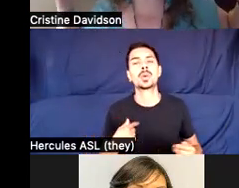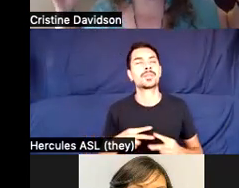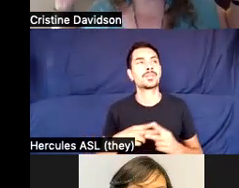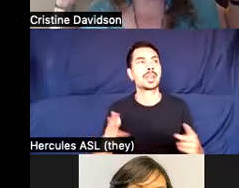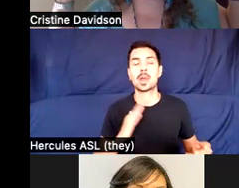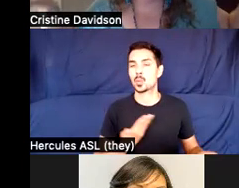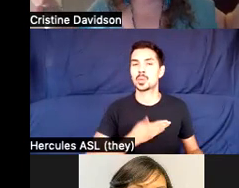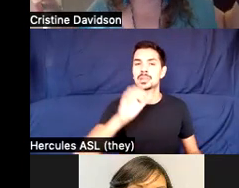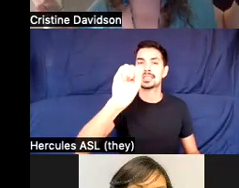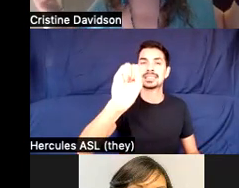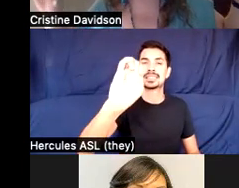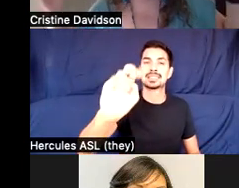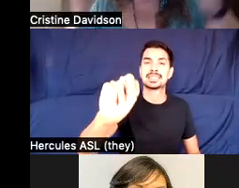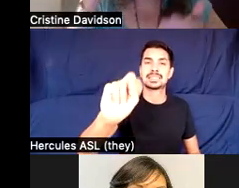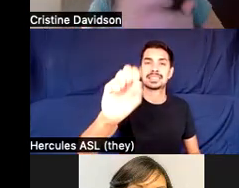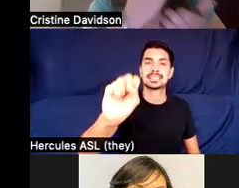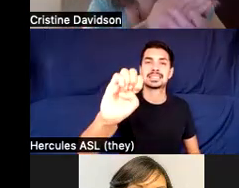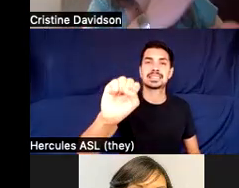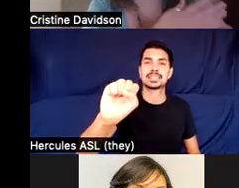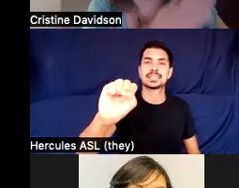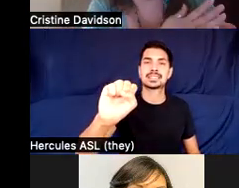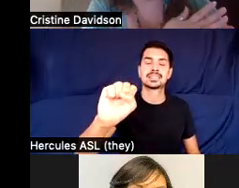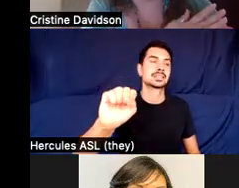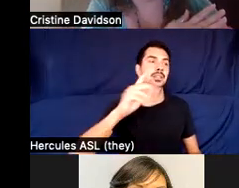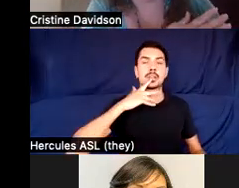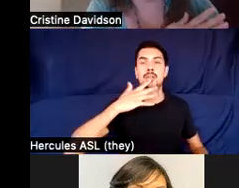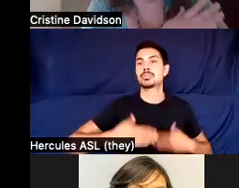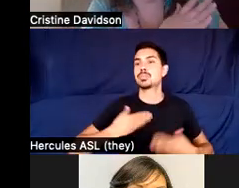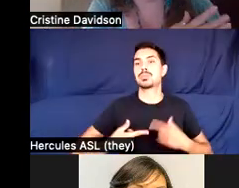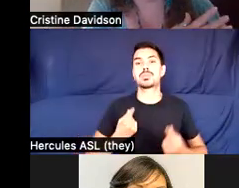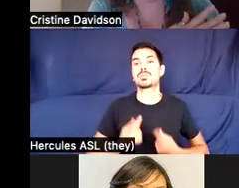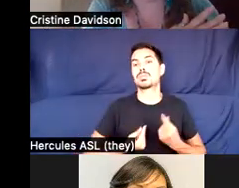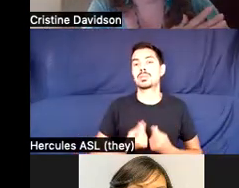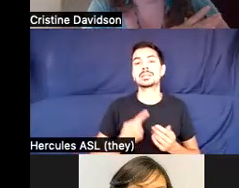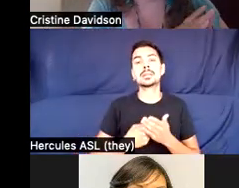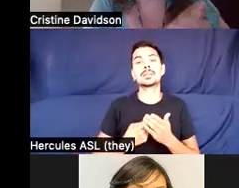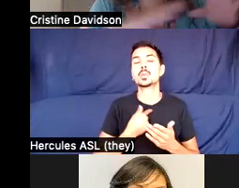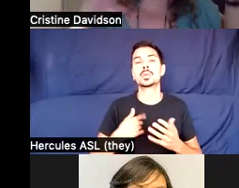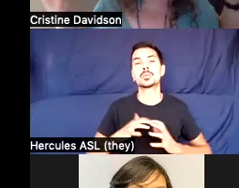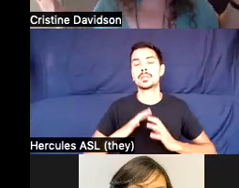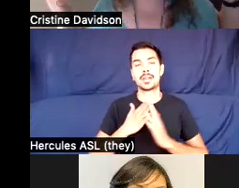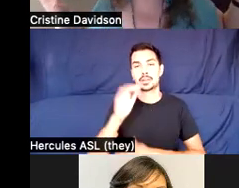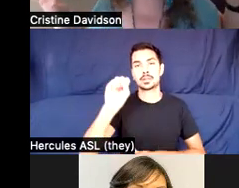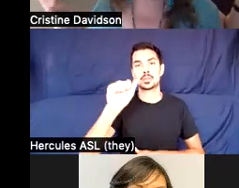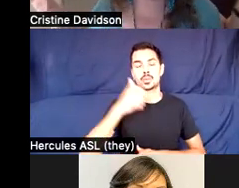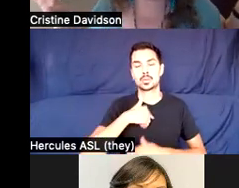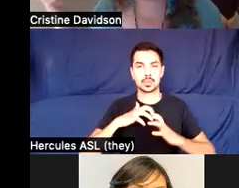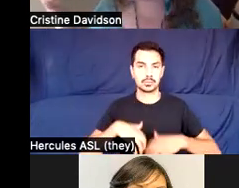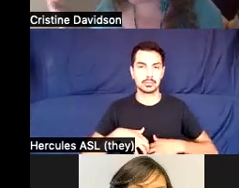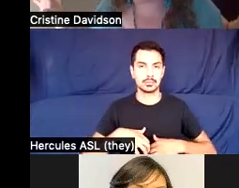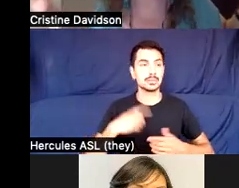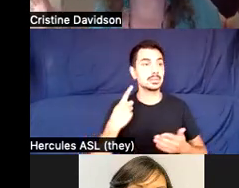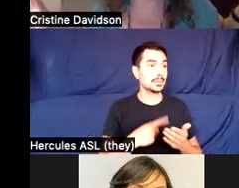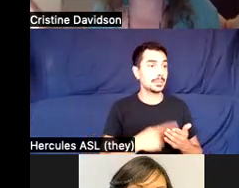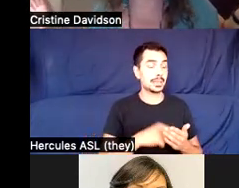senses are like on fire. Sometimes we're completely shut down after an assault, but a lot of times we're super